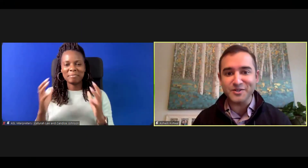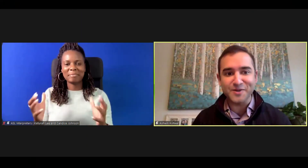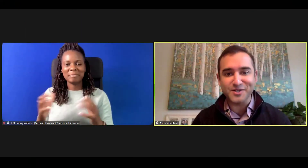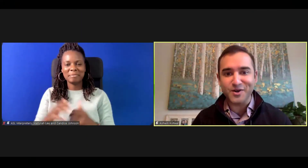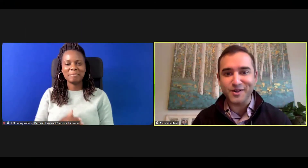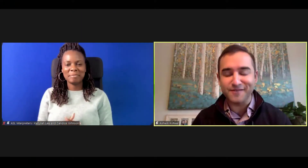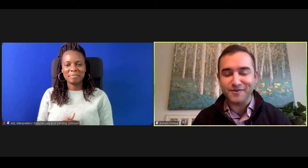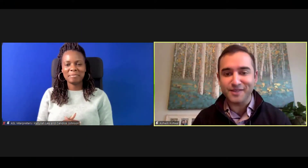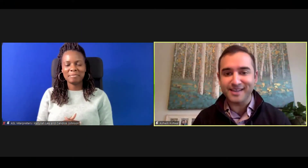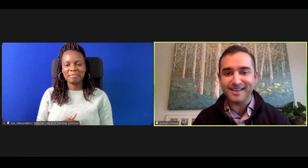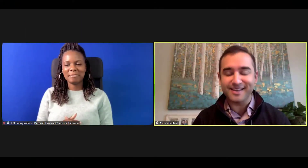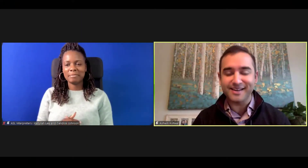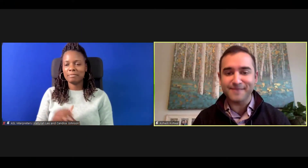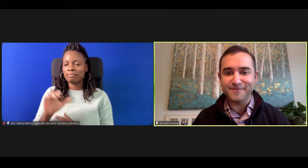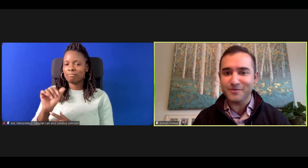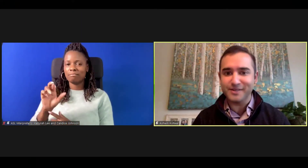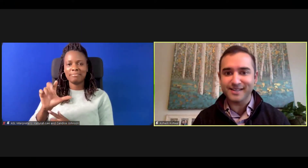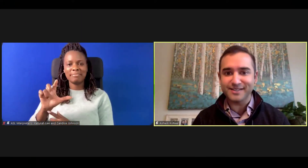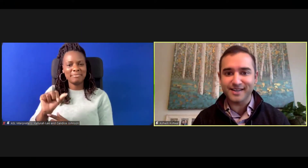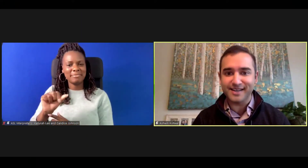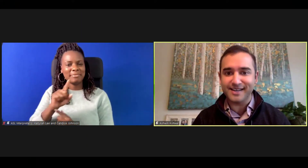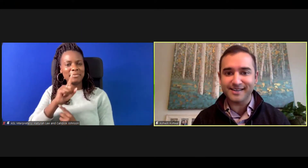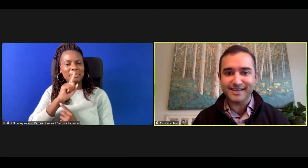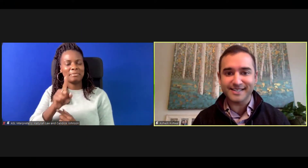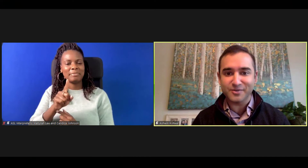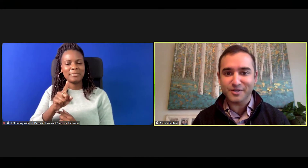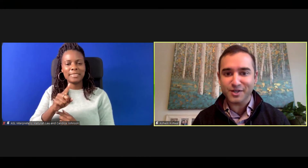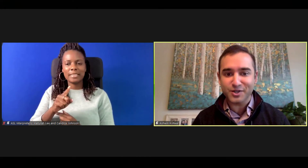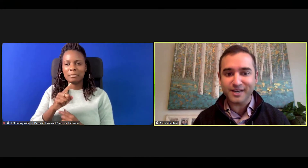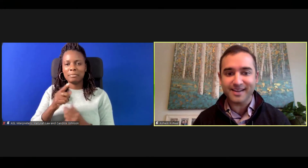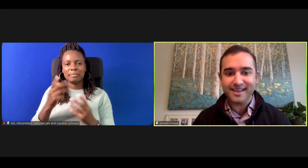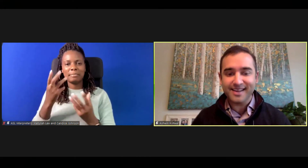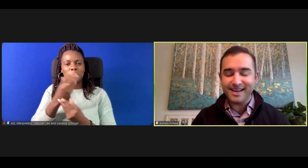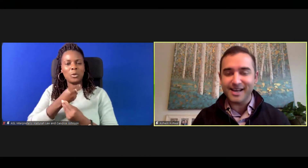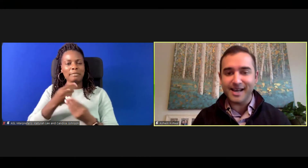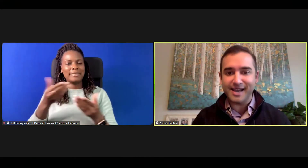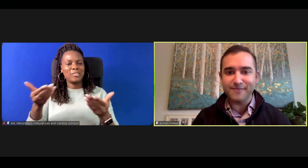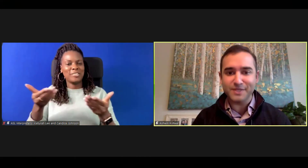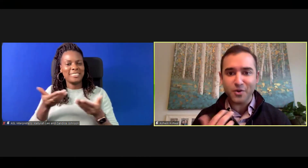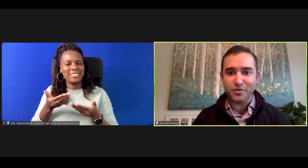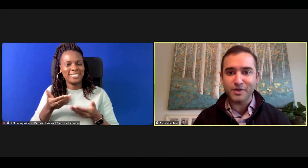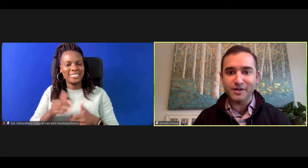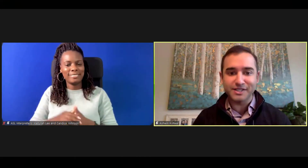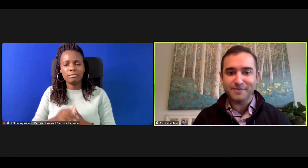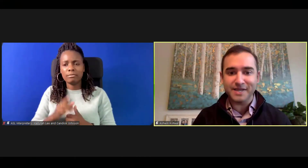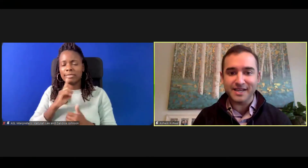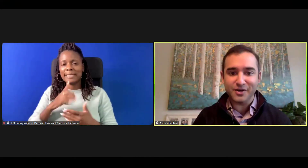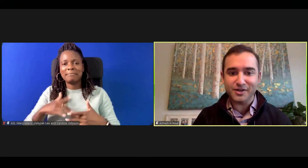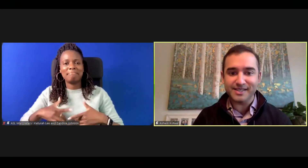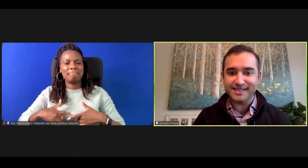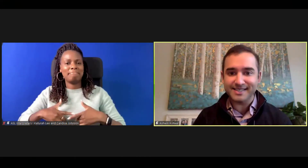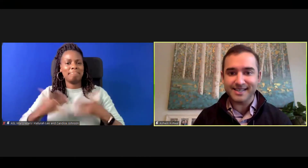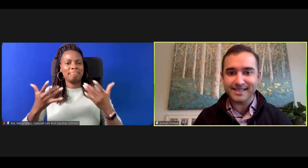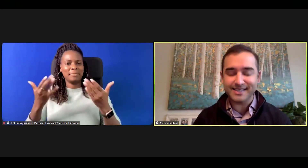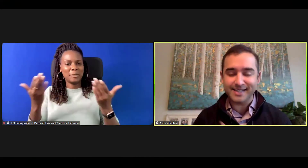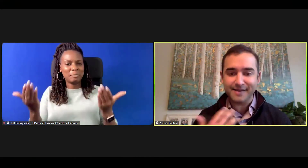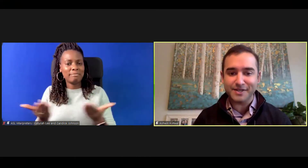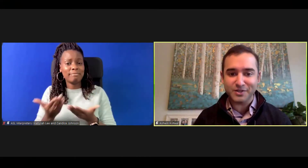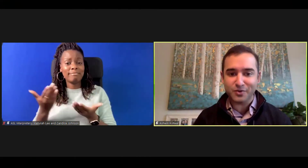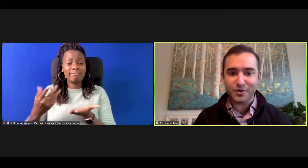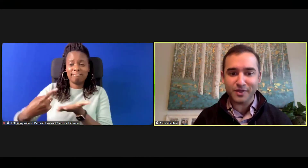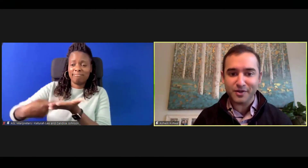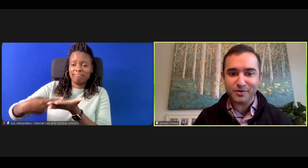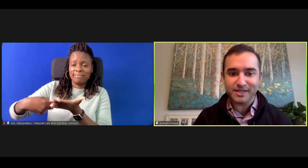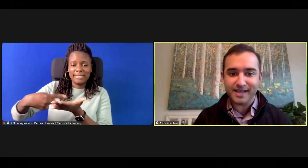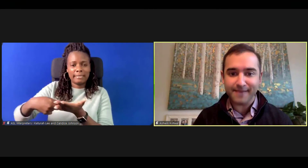Thank you so much, Carla, for the really nice introduction. And I'm so thrilled to be here to discuss